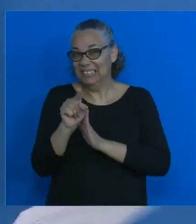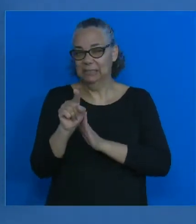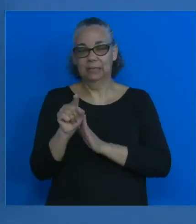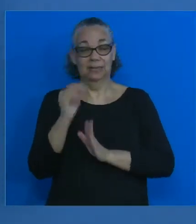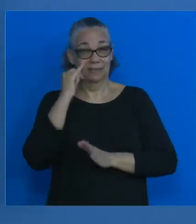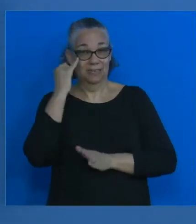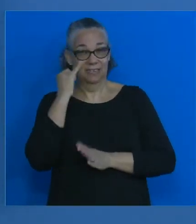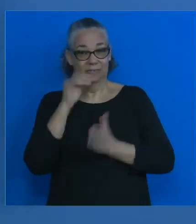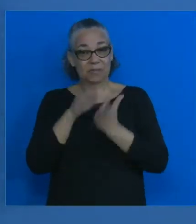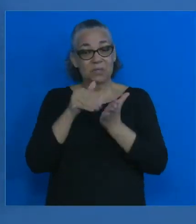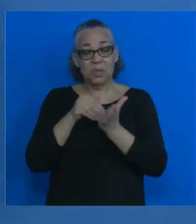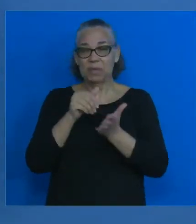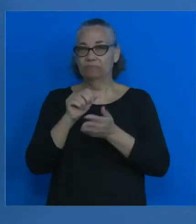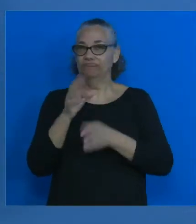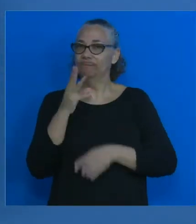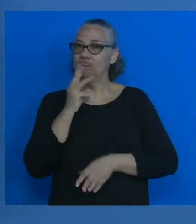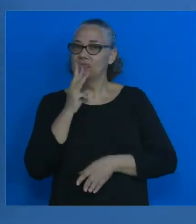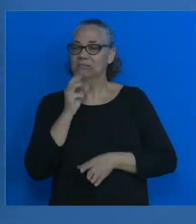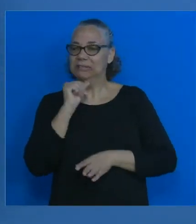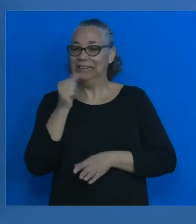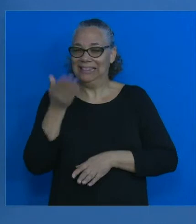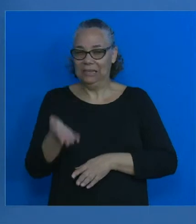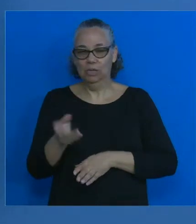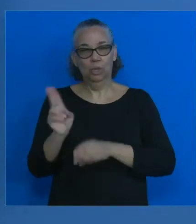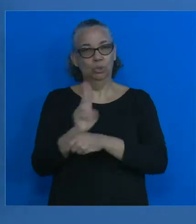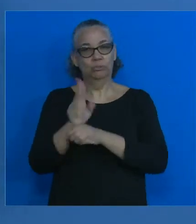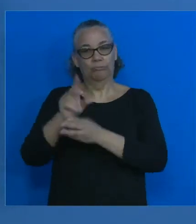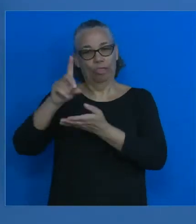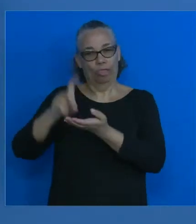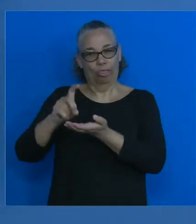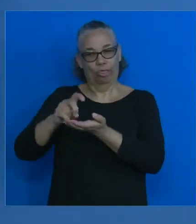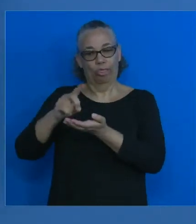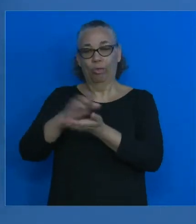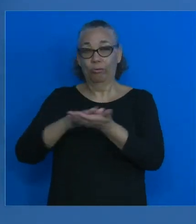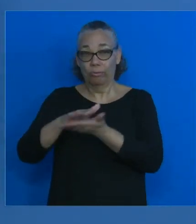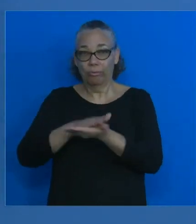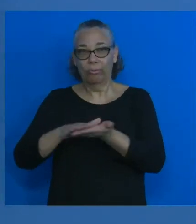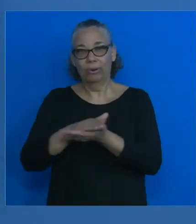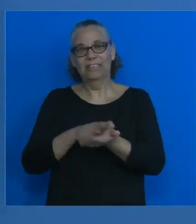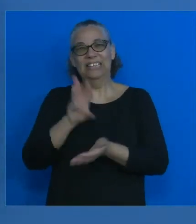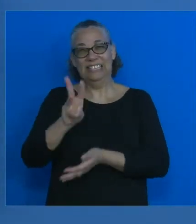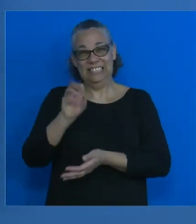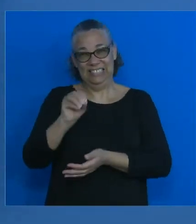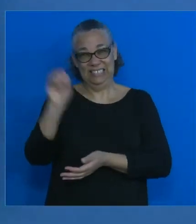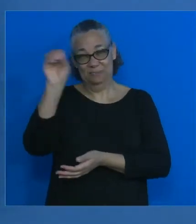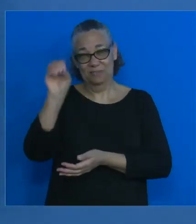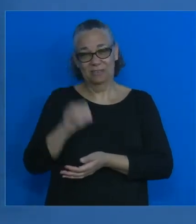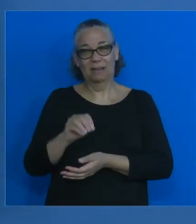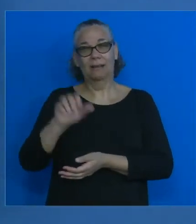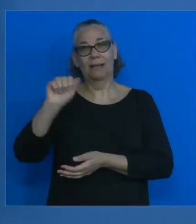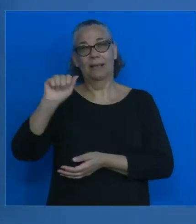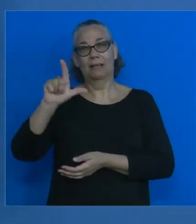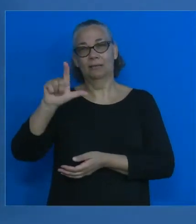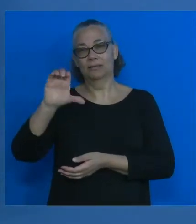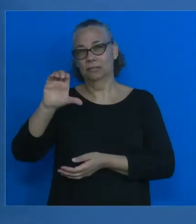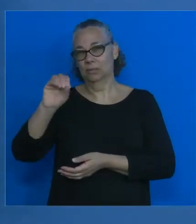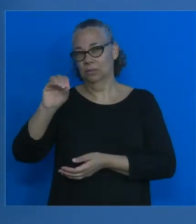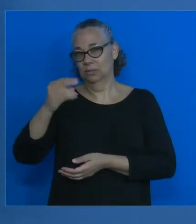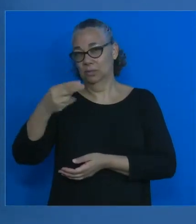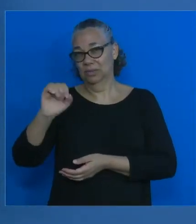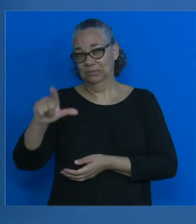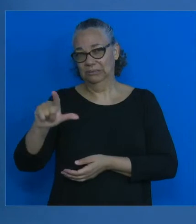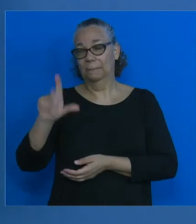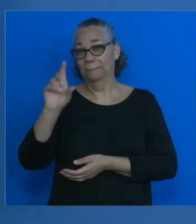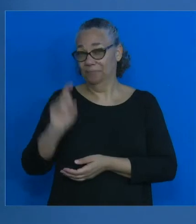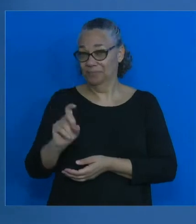and water are not readily available, use a hand sanitizer that contains at least 60% alcohol. Limit contact